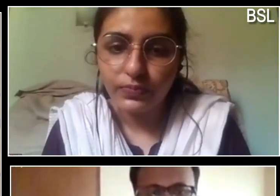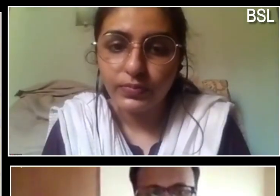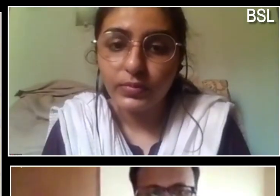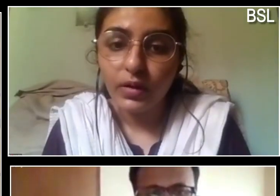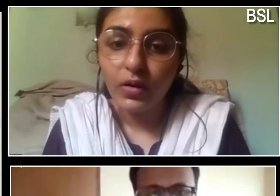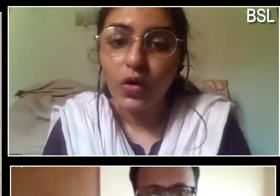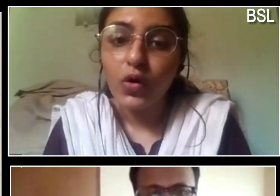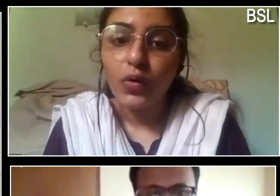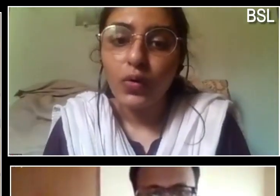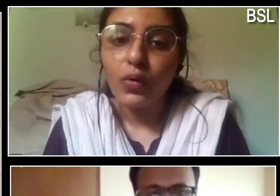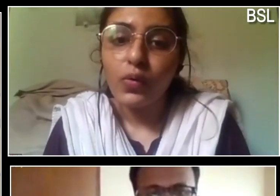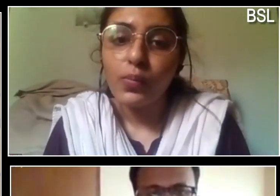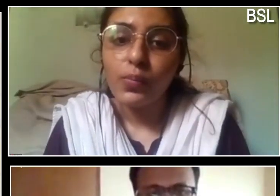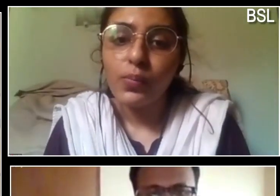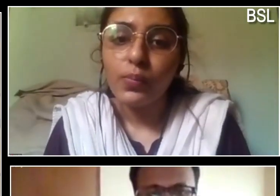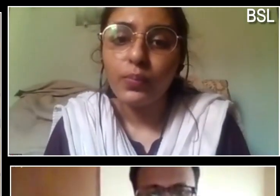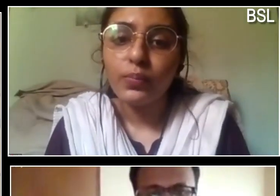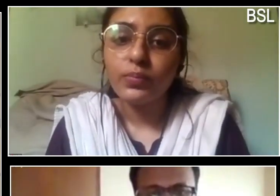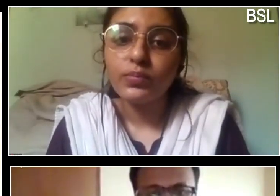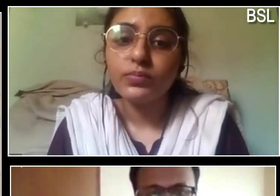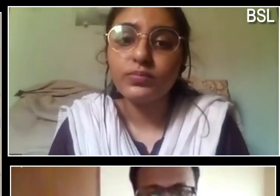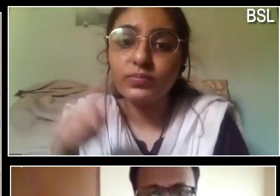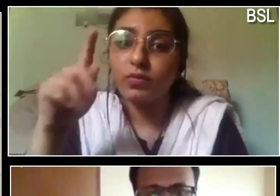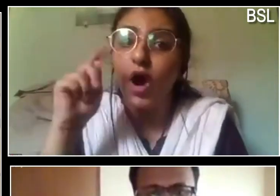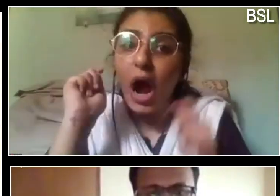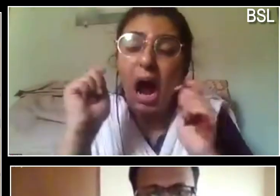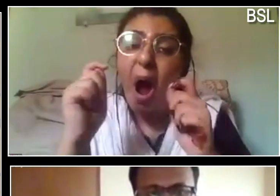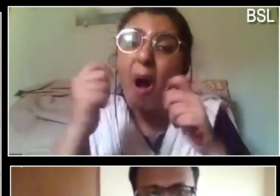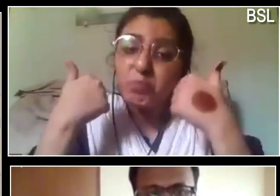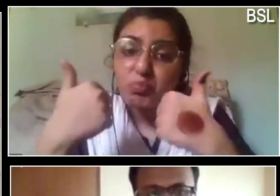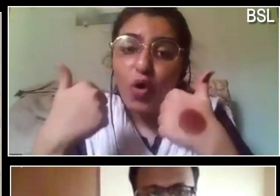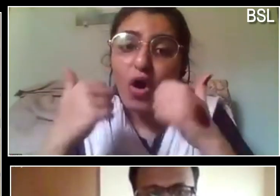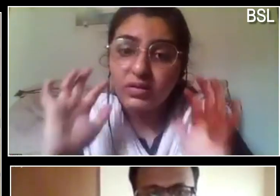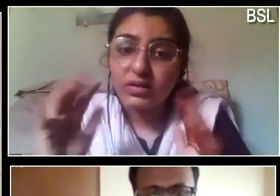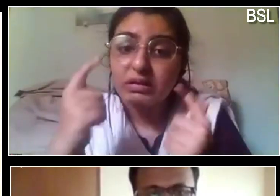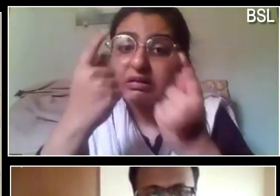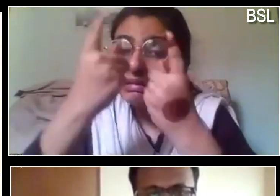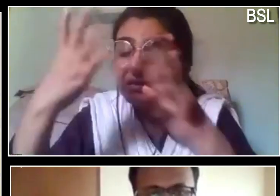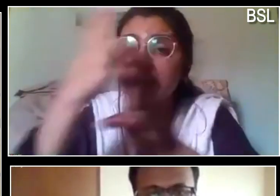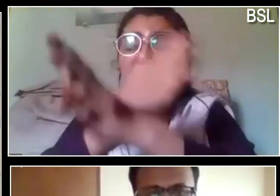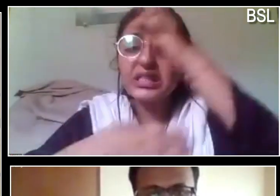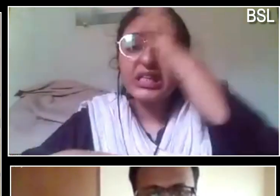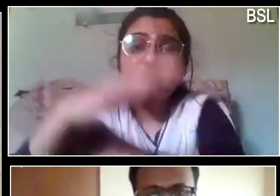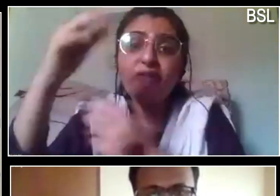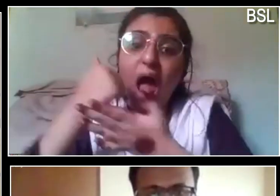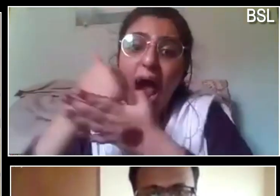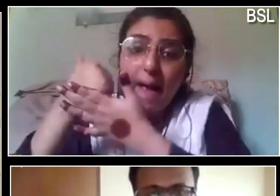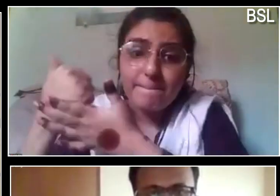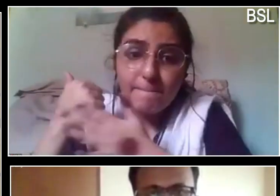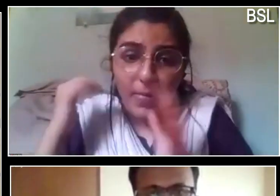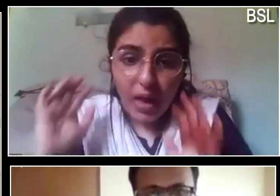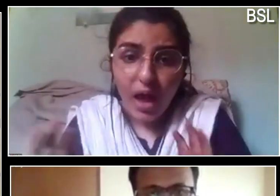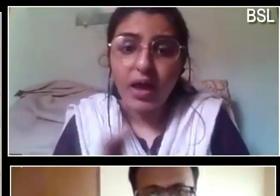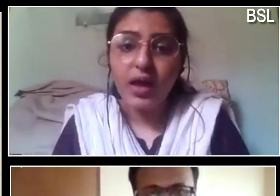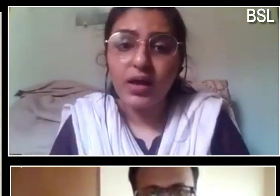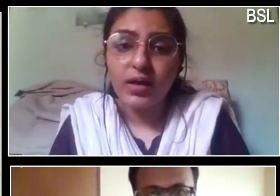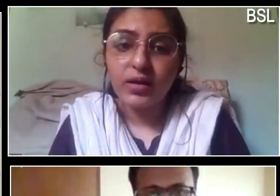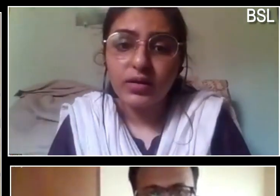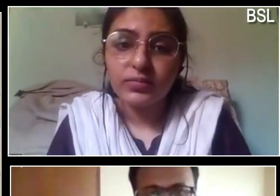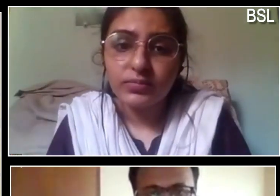So, in fact, the working group has advocated for many accessibility measures, including making the